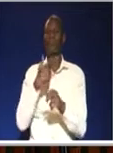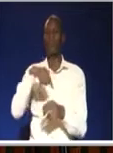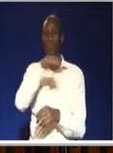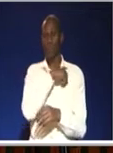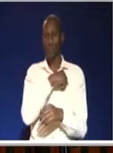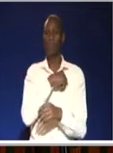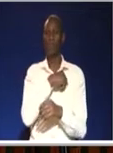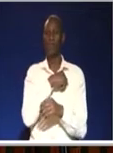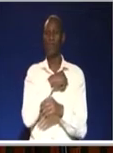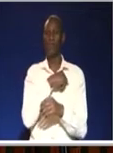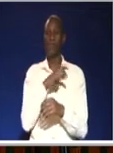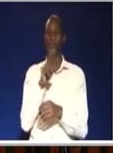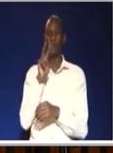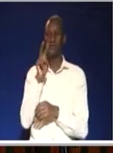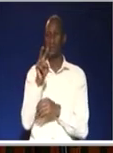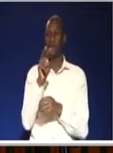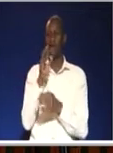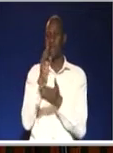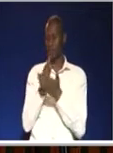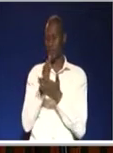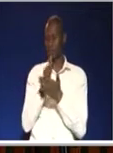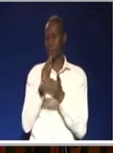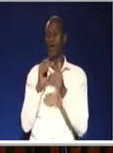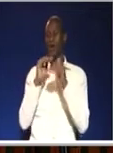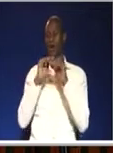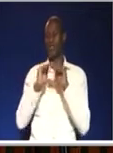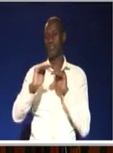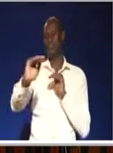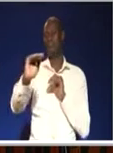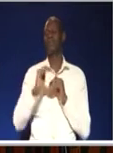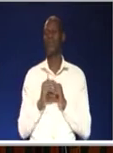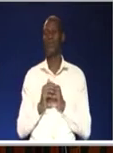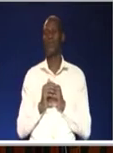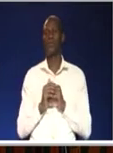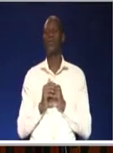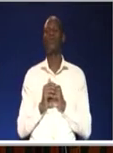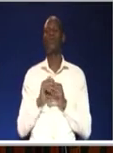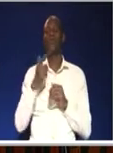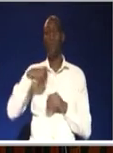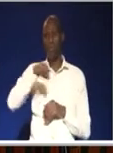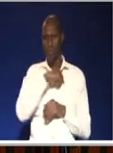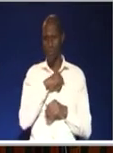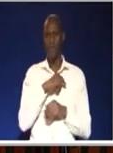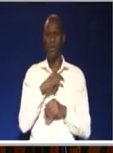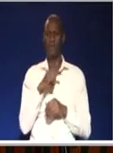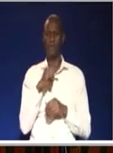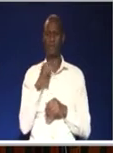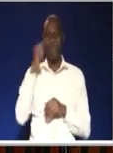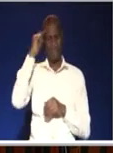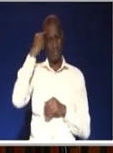hold those factors constant. In other words, we assume that they are not